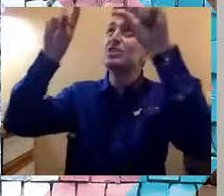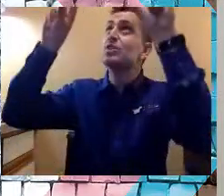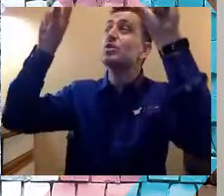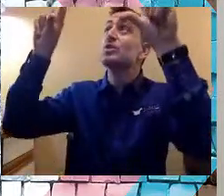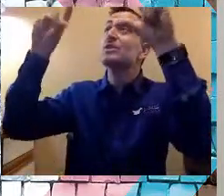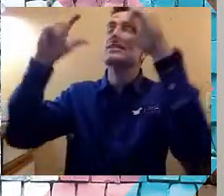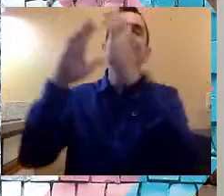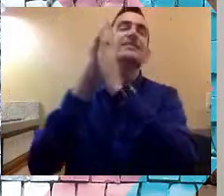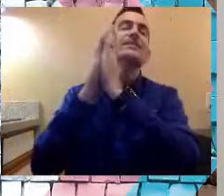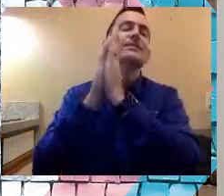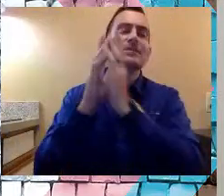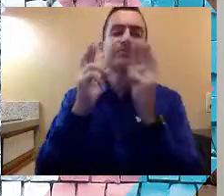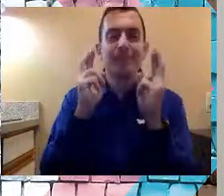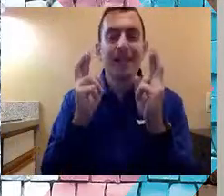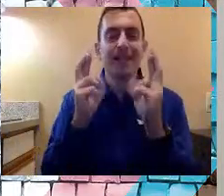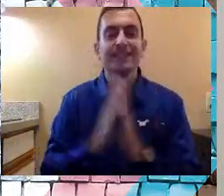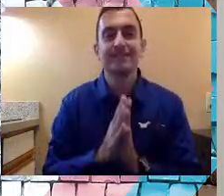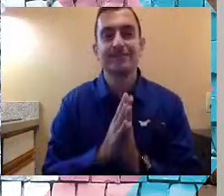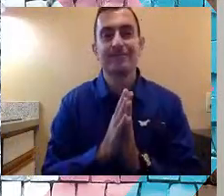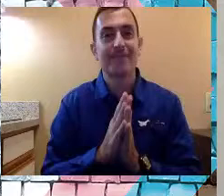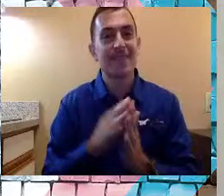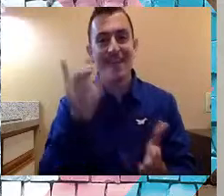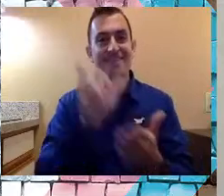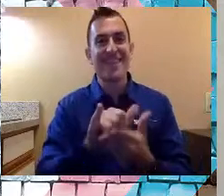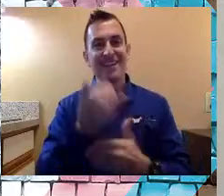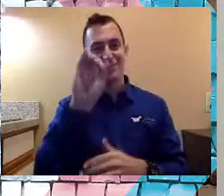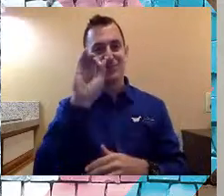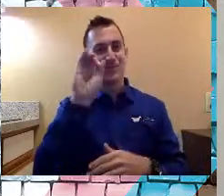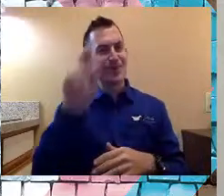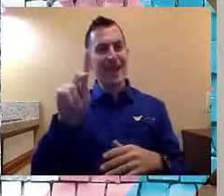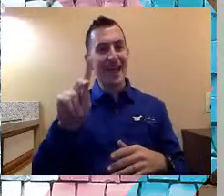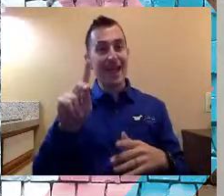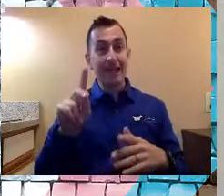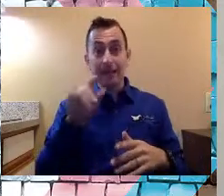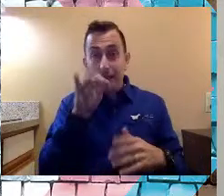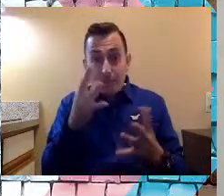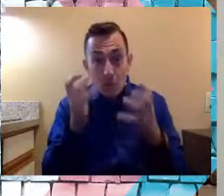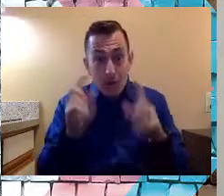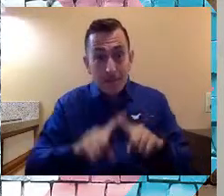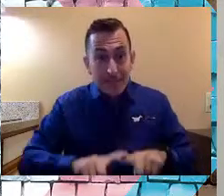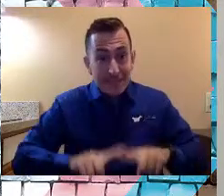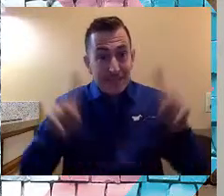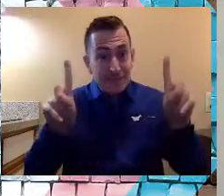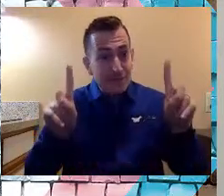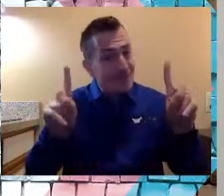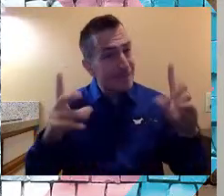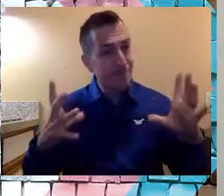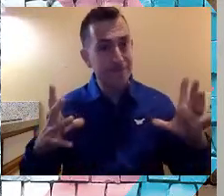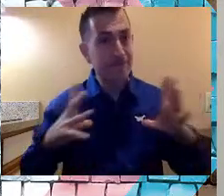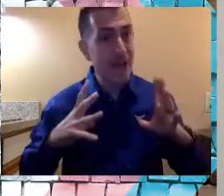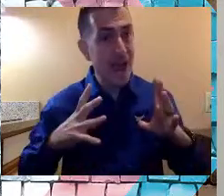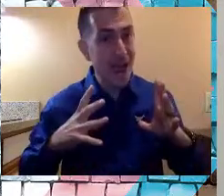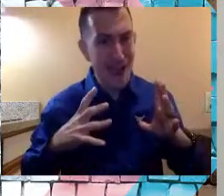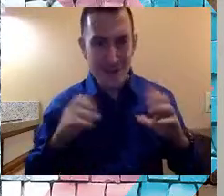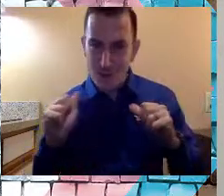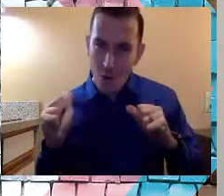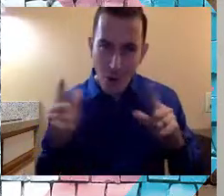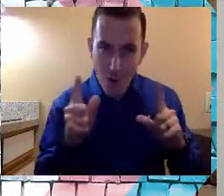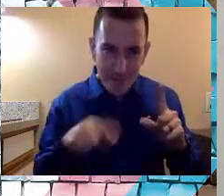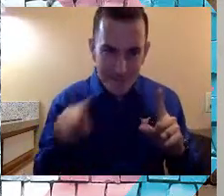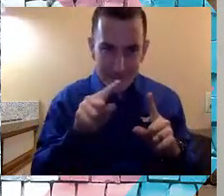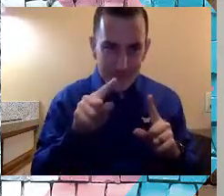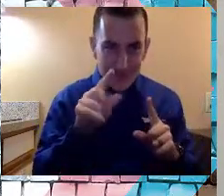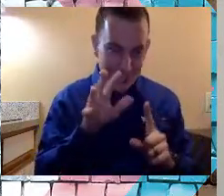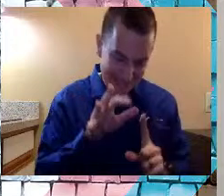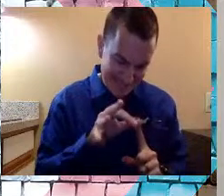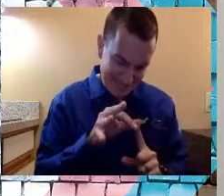Hanukkah. It's okay to be different. You are special and important just because of being